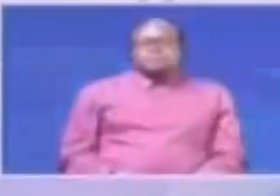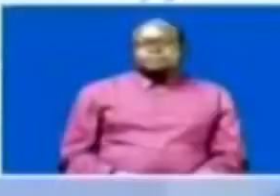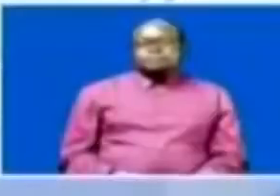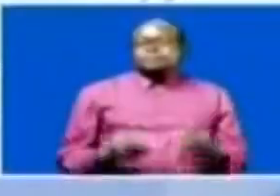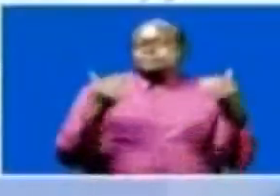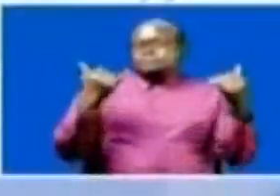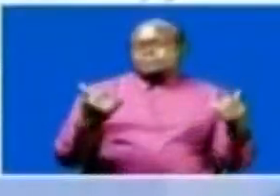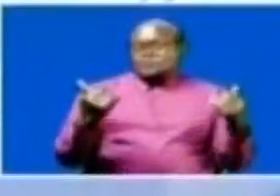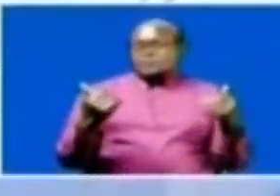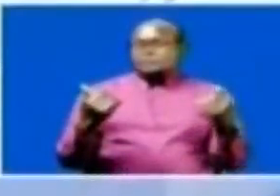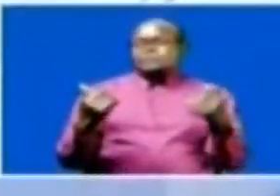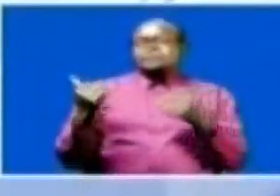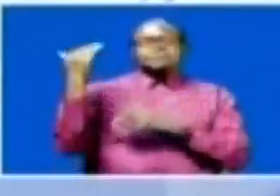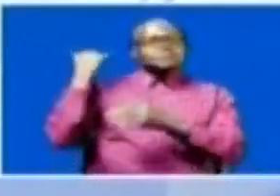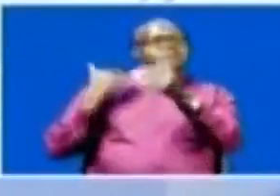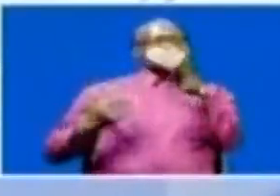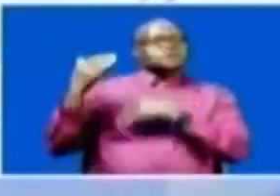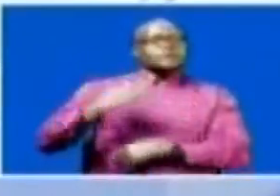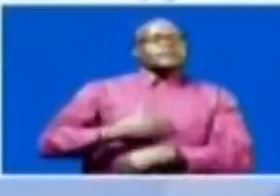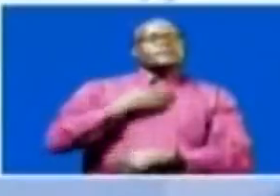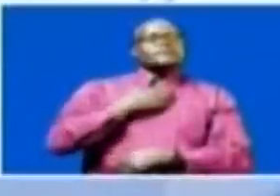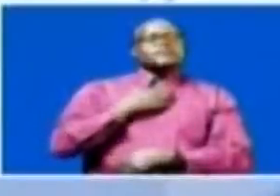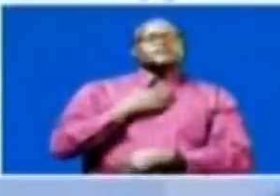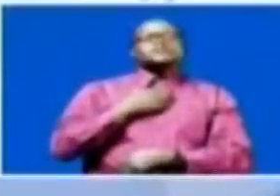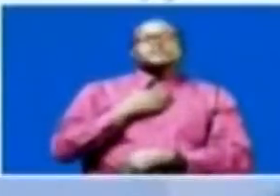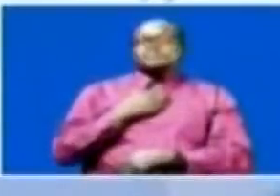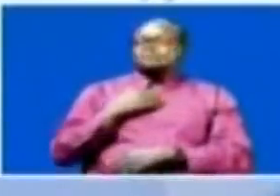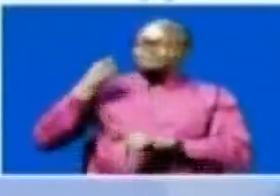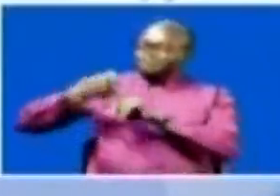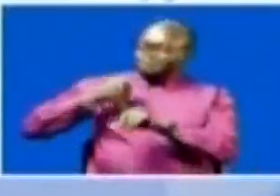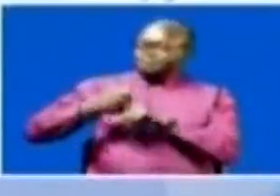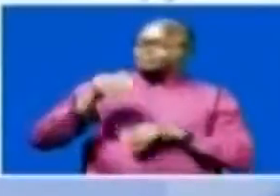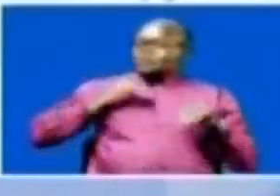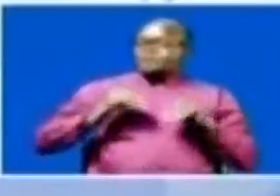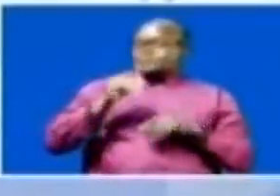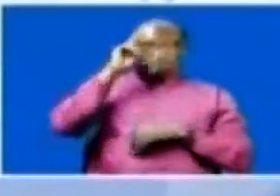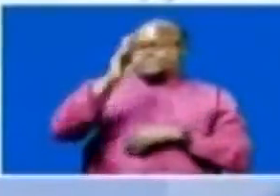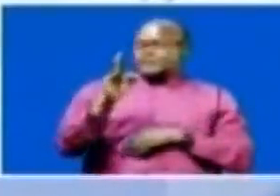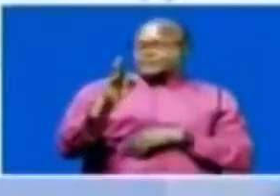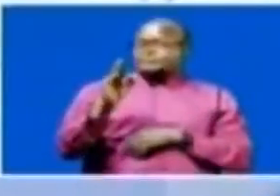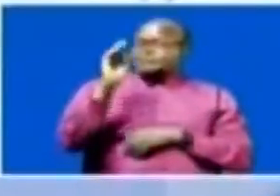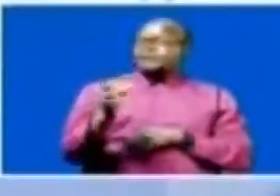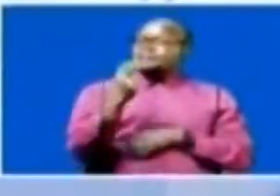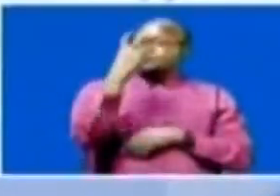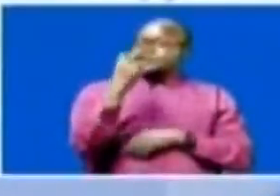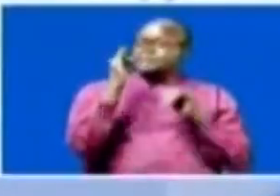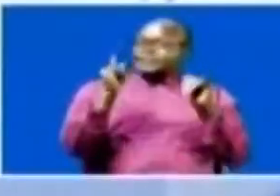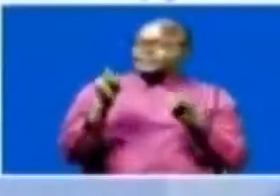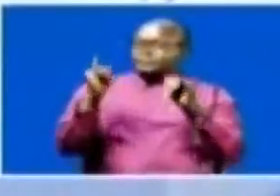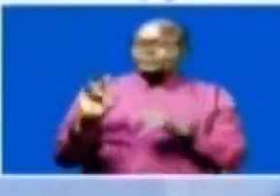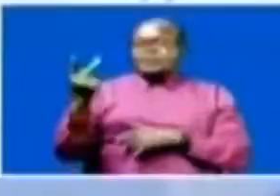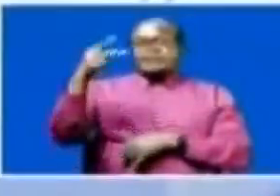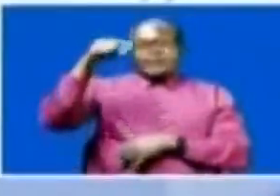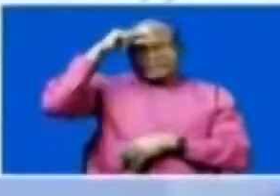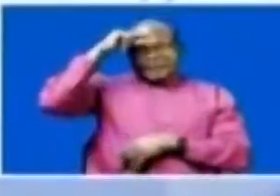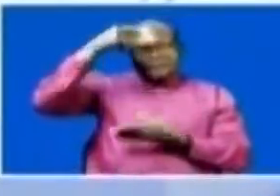Now to that historic visit, the war against corruption appears to be tightening the noose against suspected corrupt individuals, with the Kenyan government signing